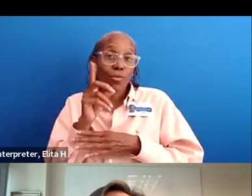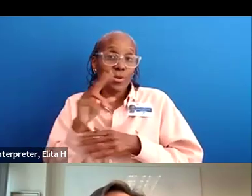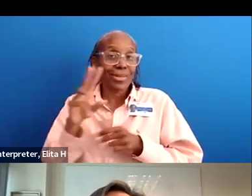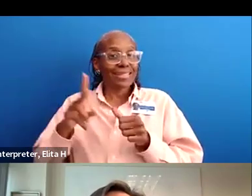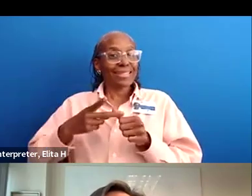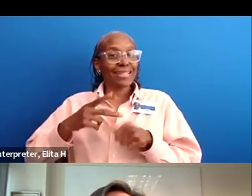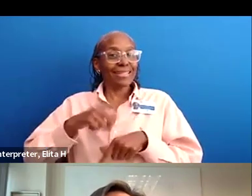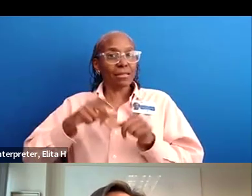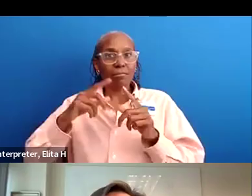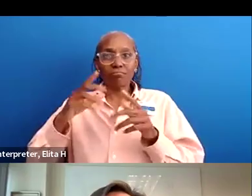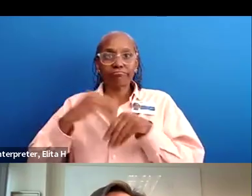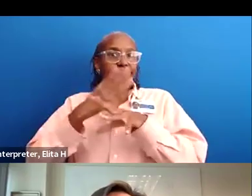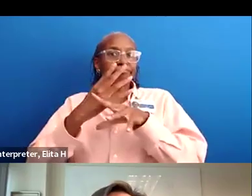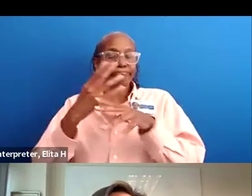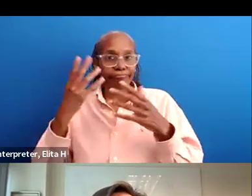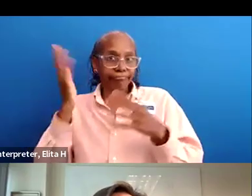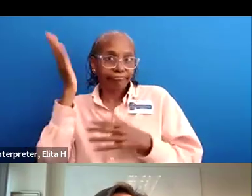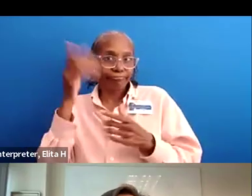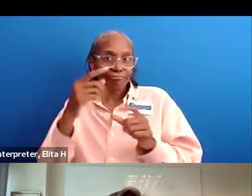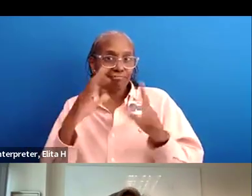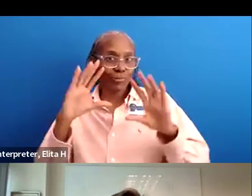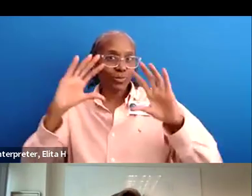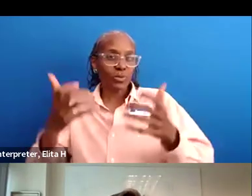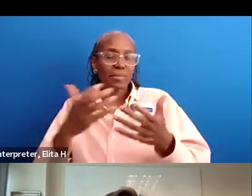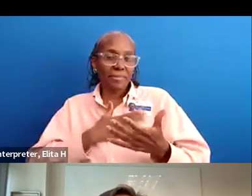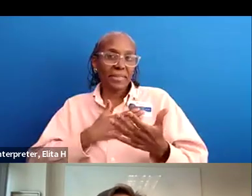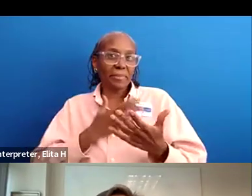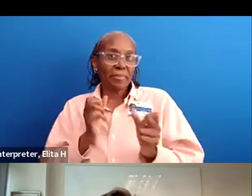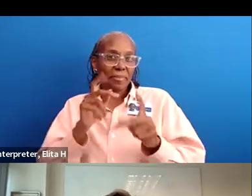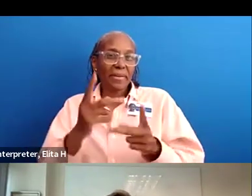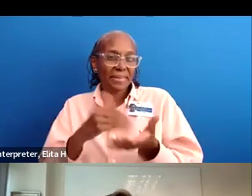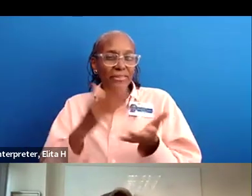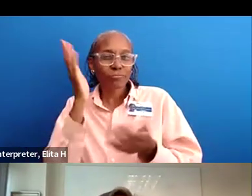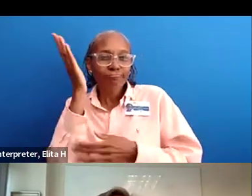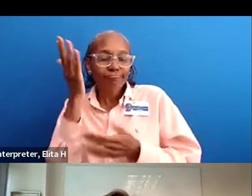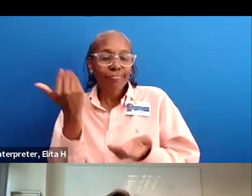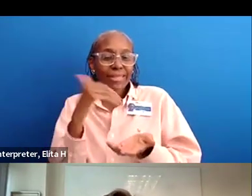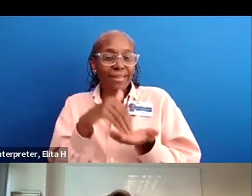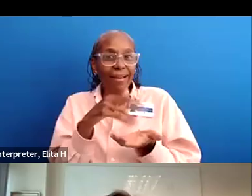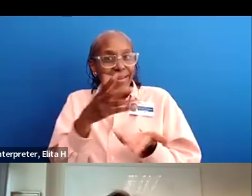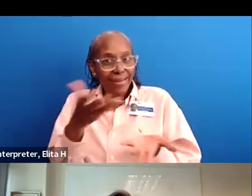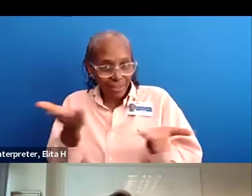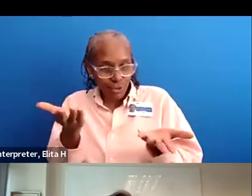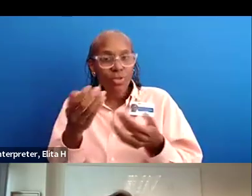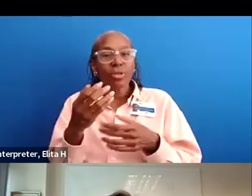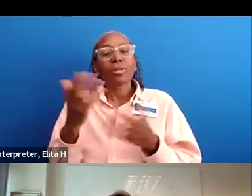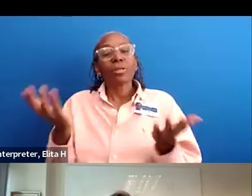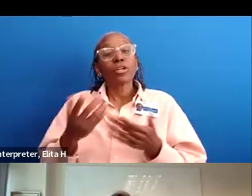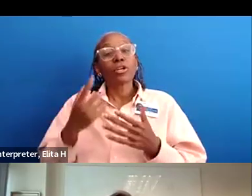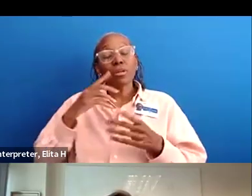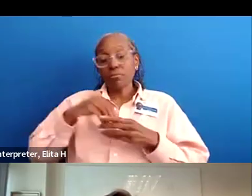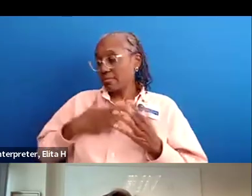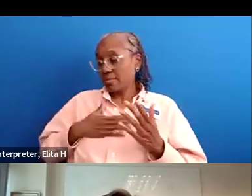time speaking to this group. So I'm really pleased to be able to come back and speak to everyone. And I am here in